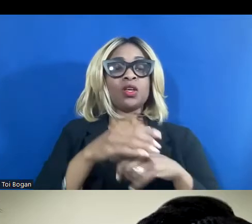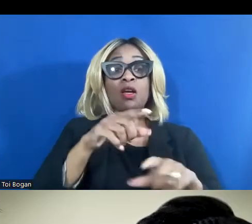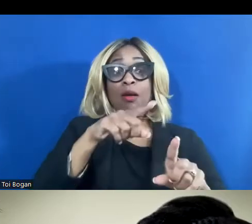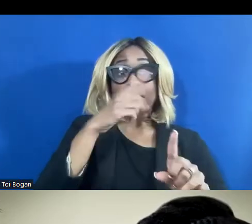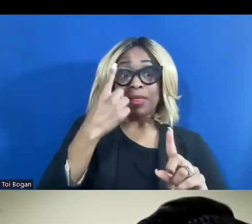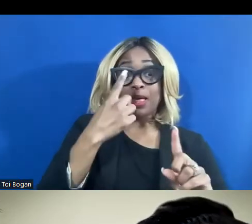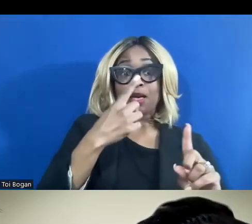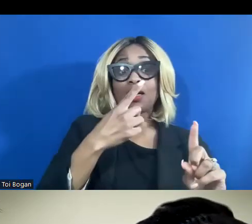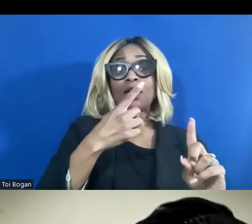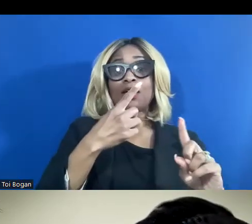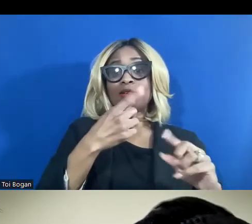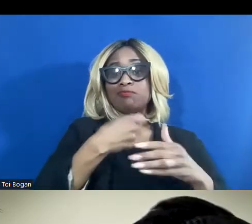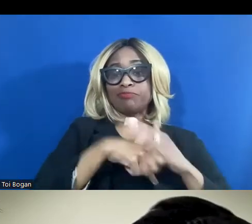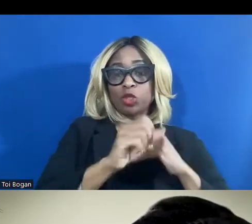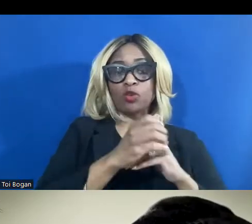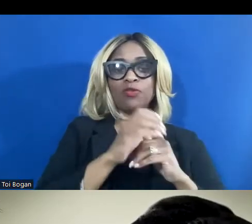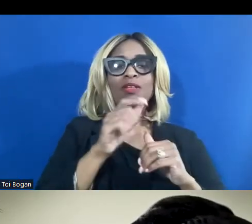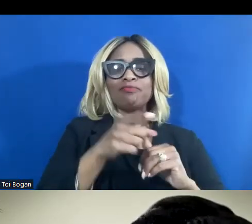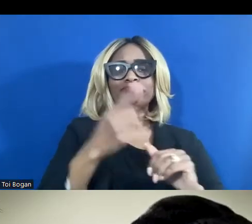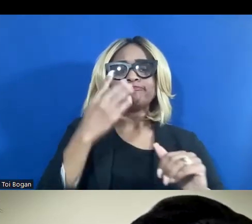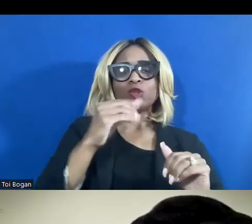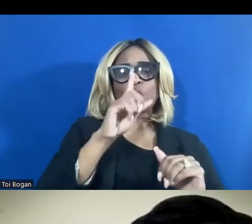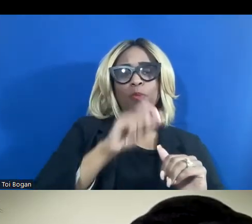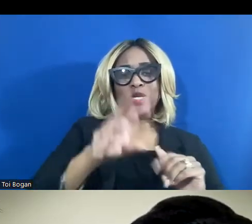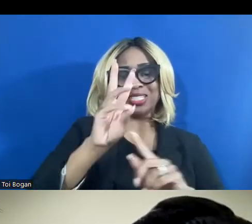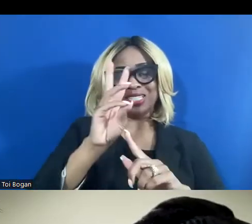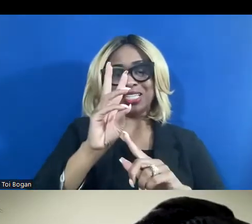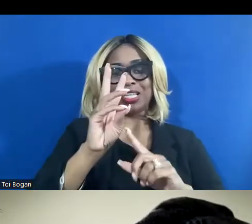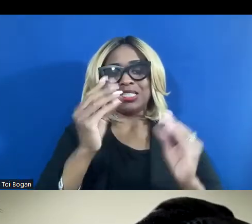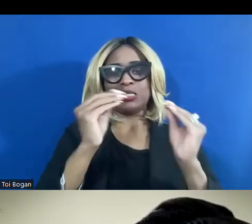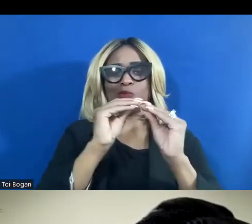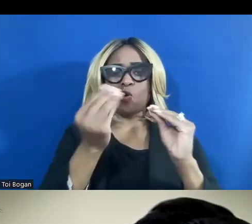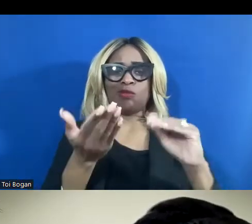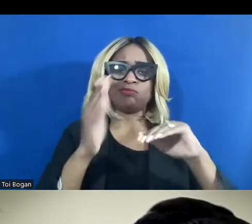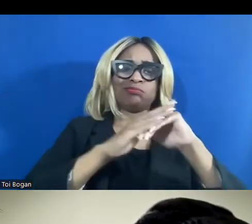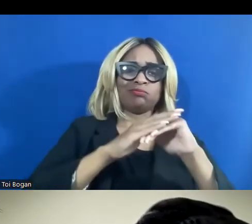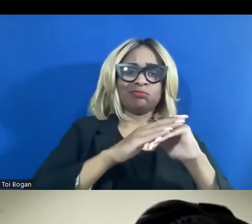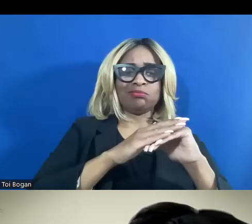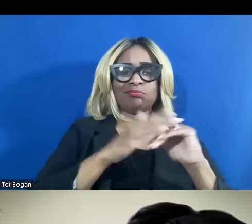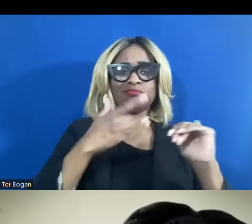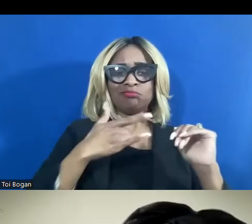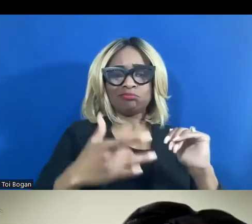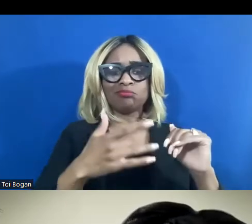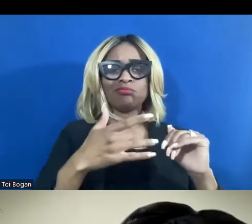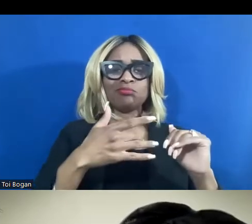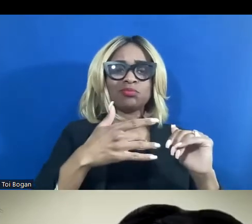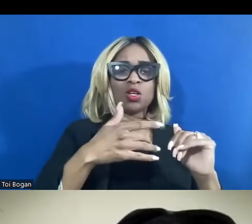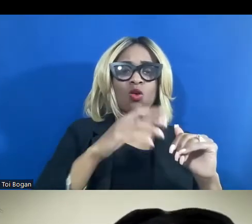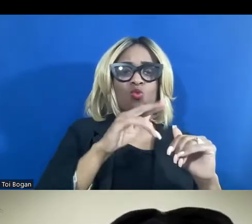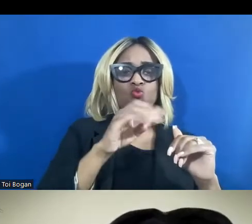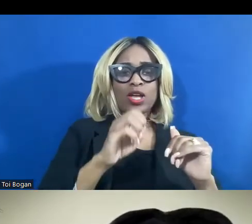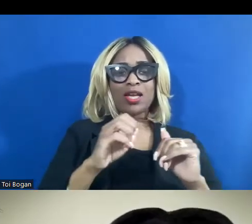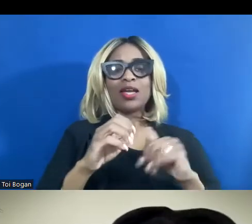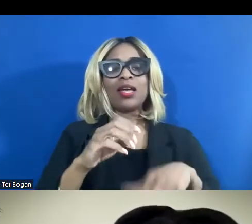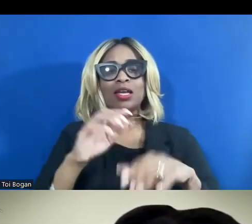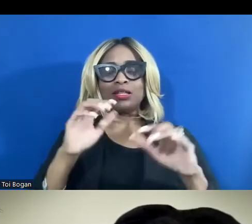they experience a 1.6 times more likely rate of pregnancy-associated, not related mortality as